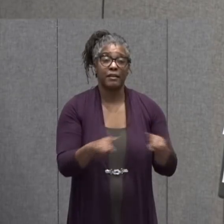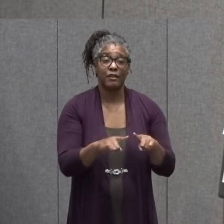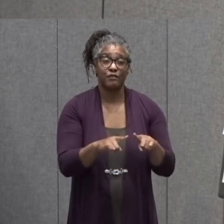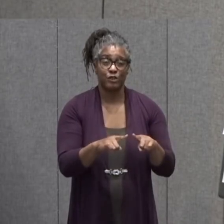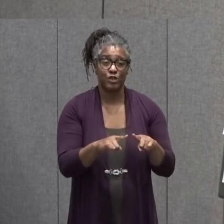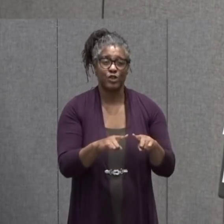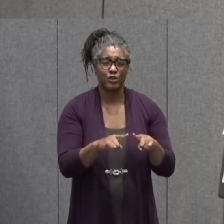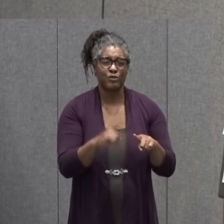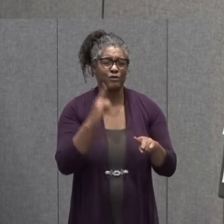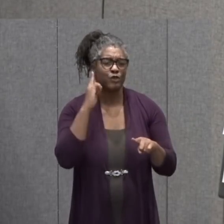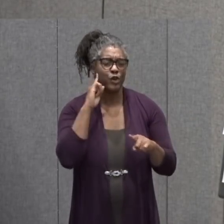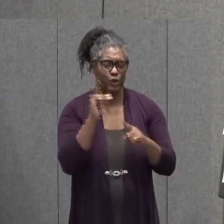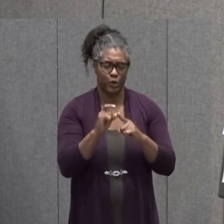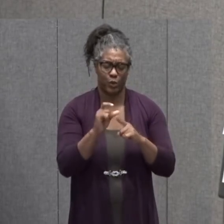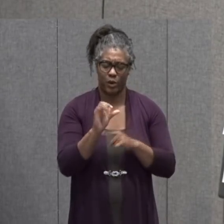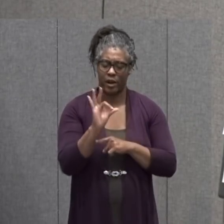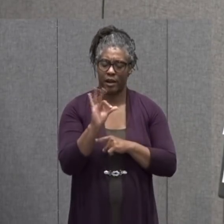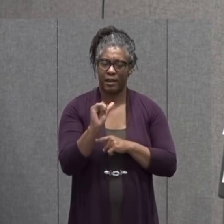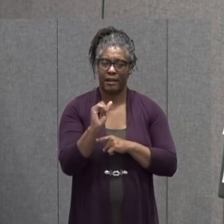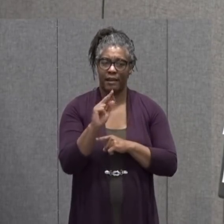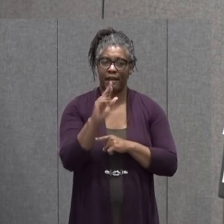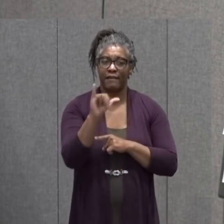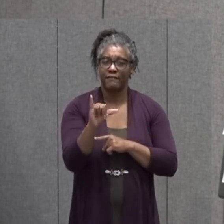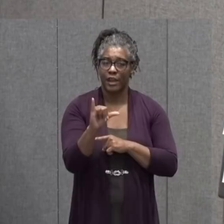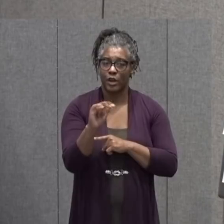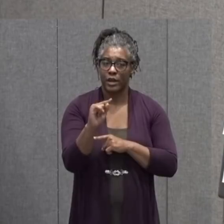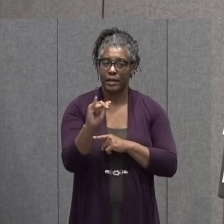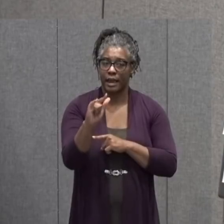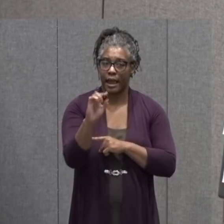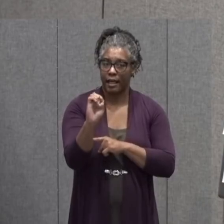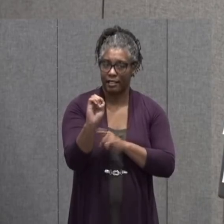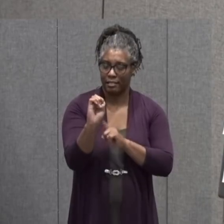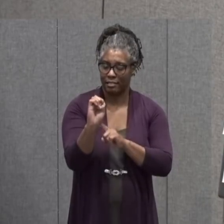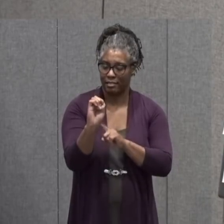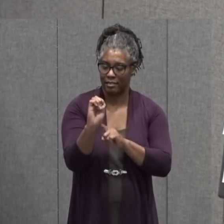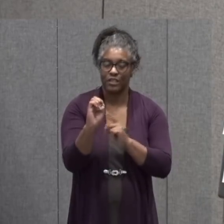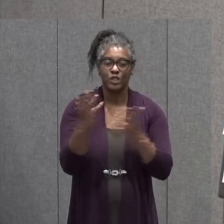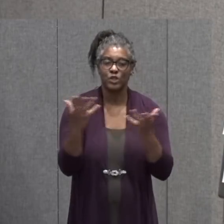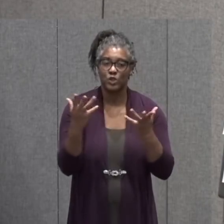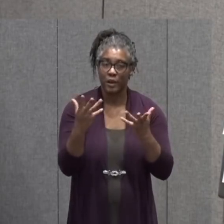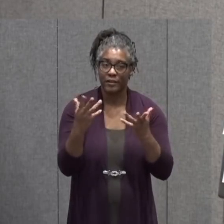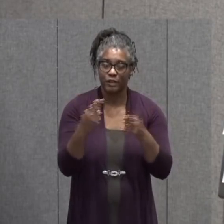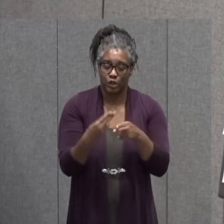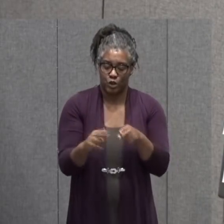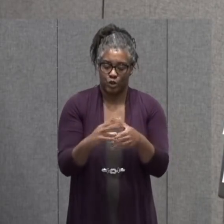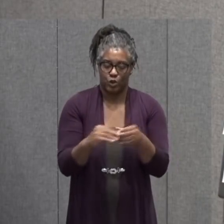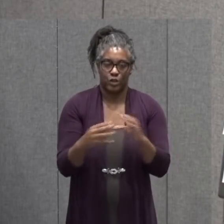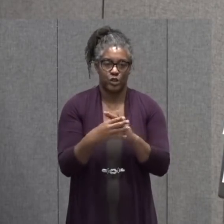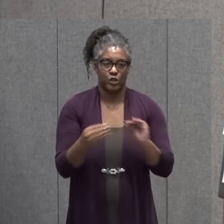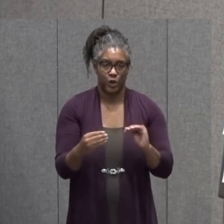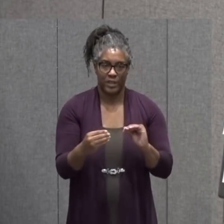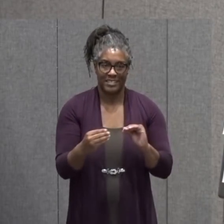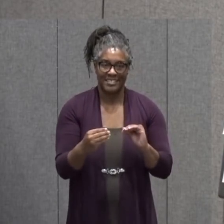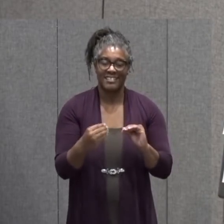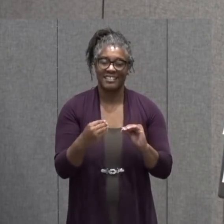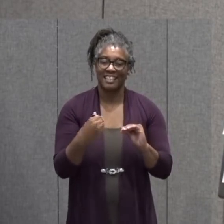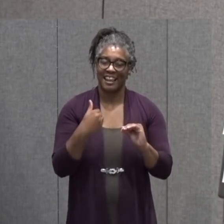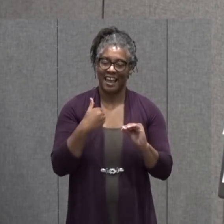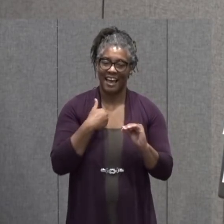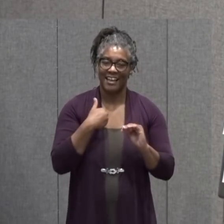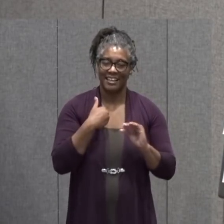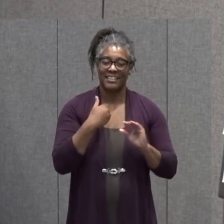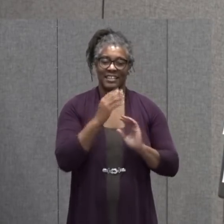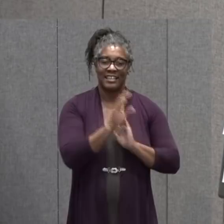before. A fairy tale is a short story that features usually fantasy creatures and usually a little